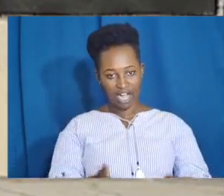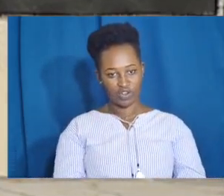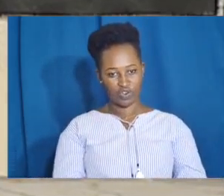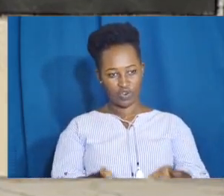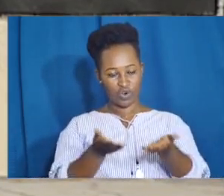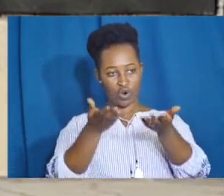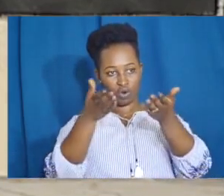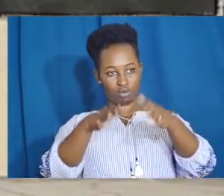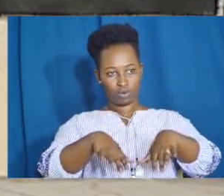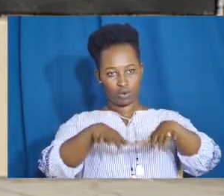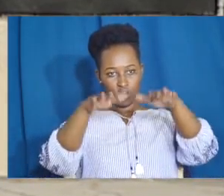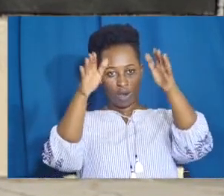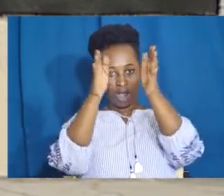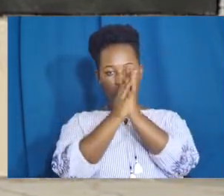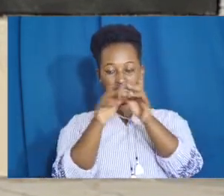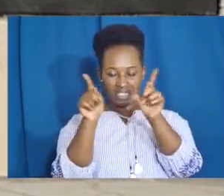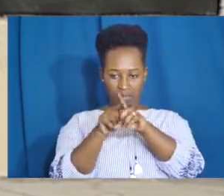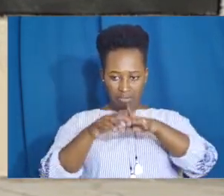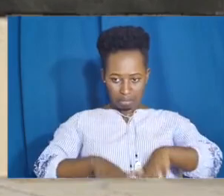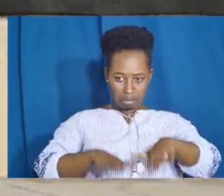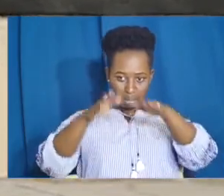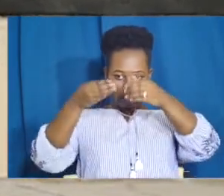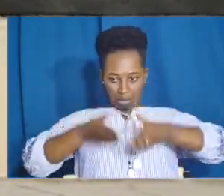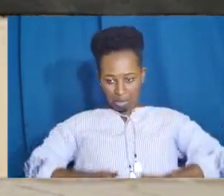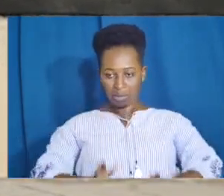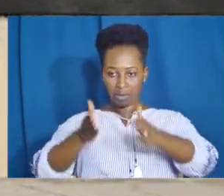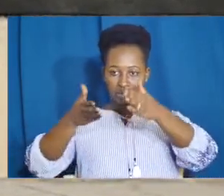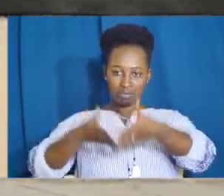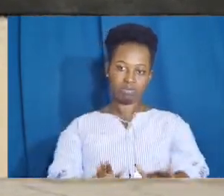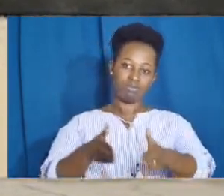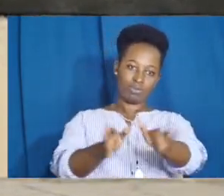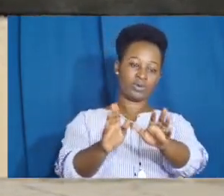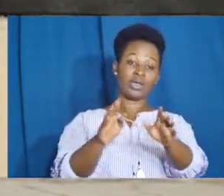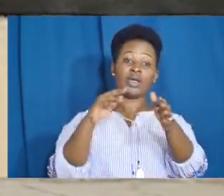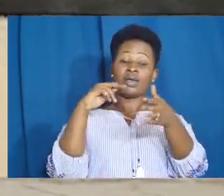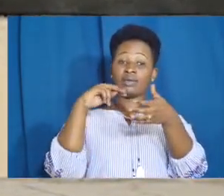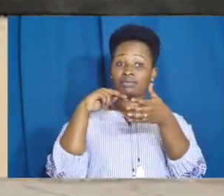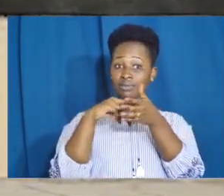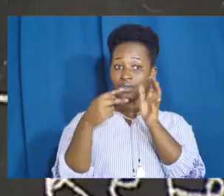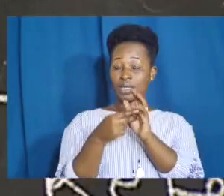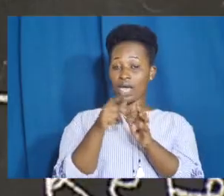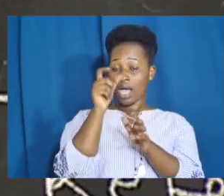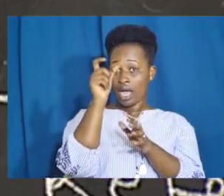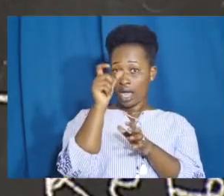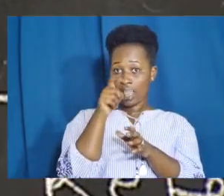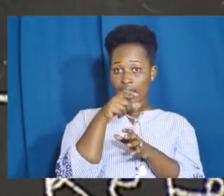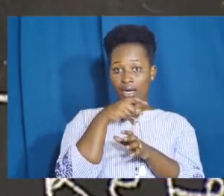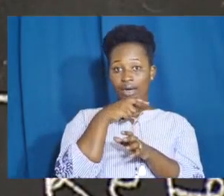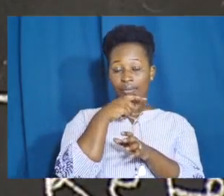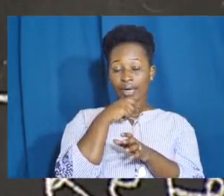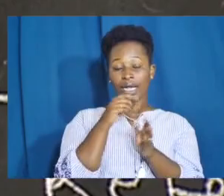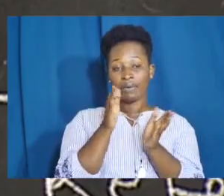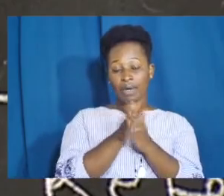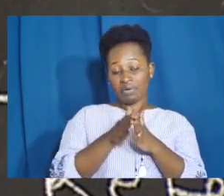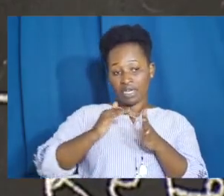and produce other organisms. Which means humans, men and women, are